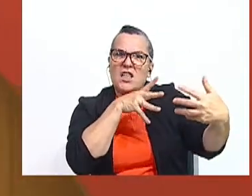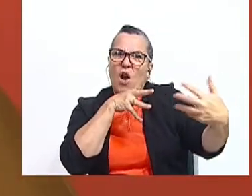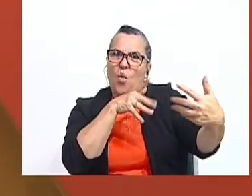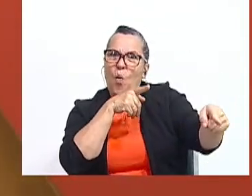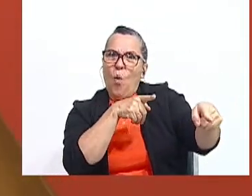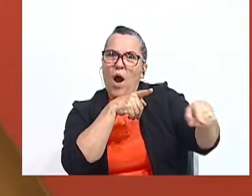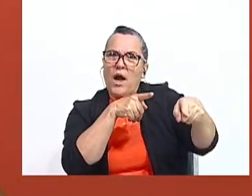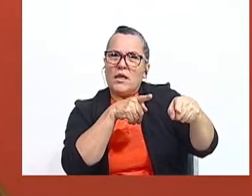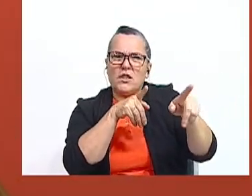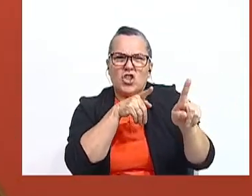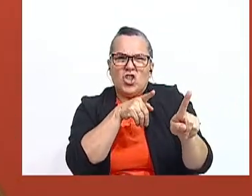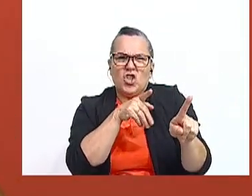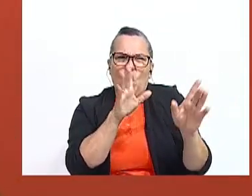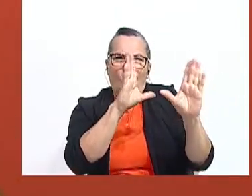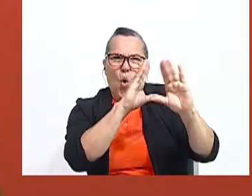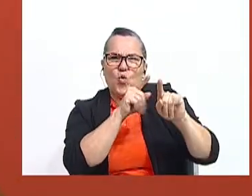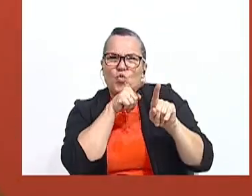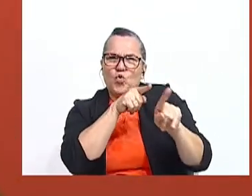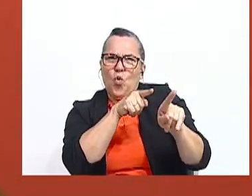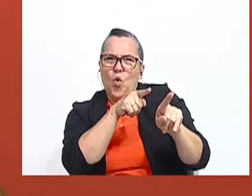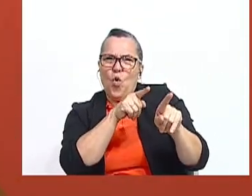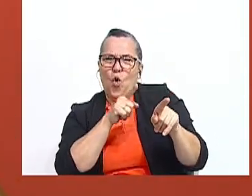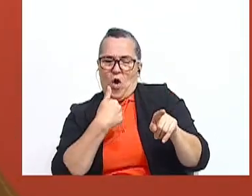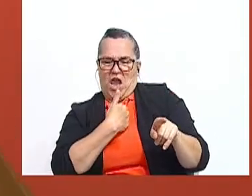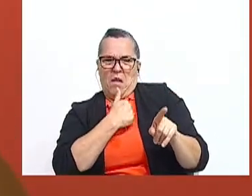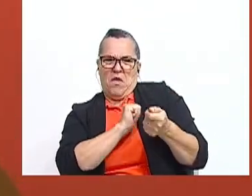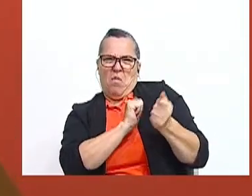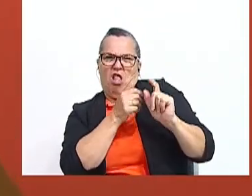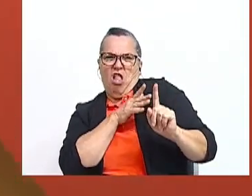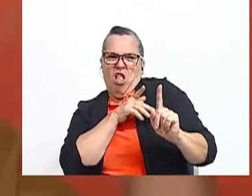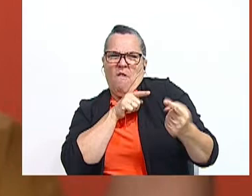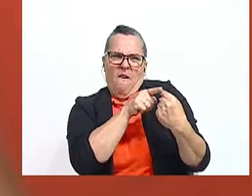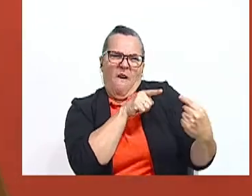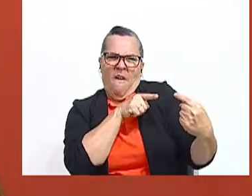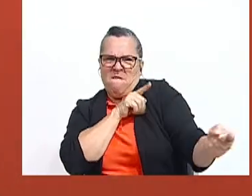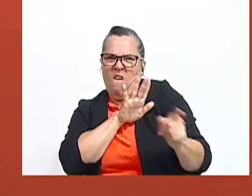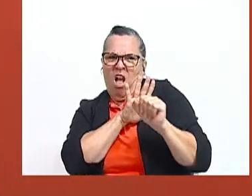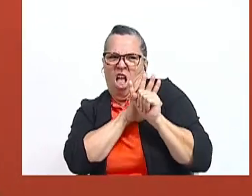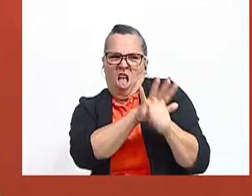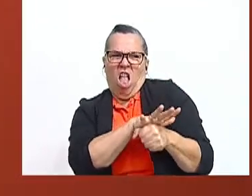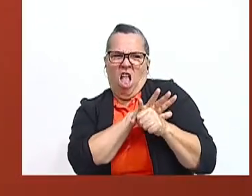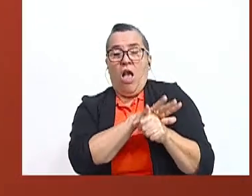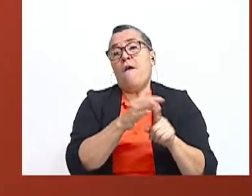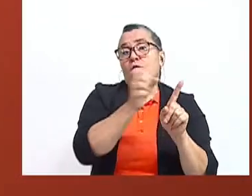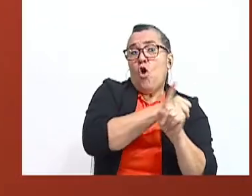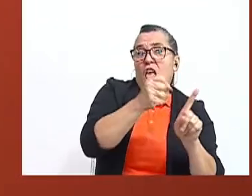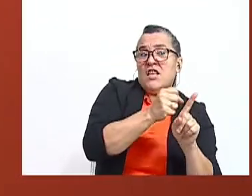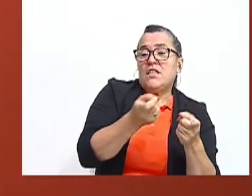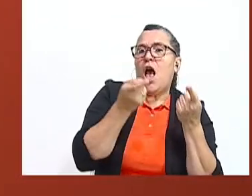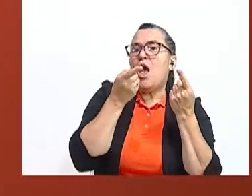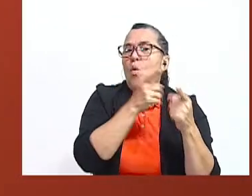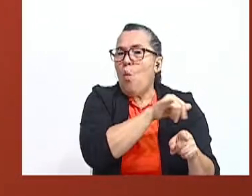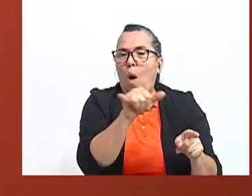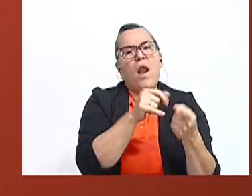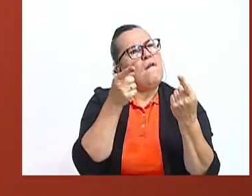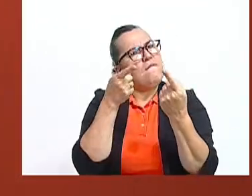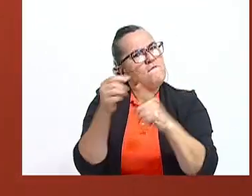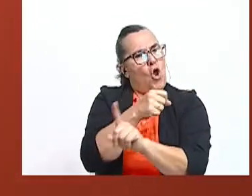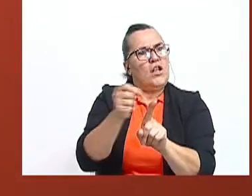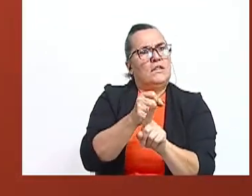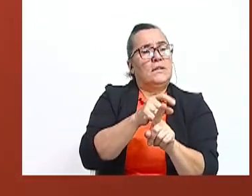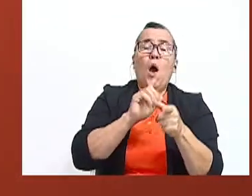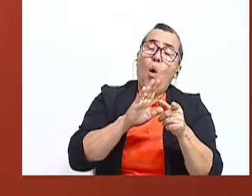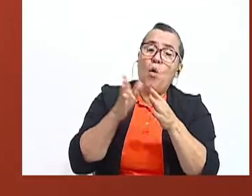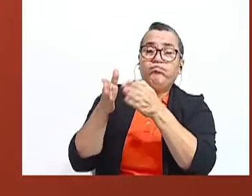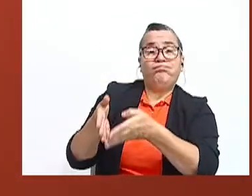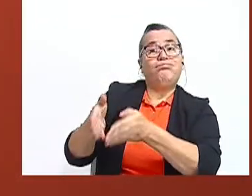the dark side and become a bully himself, trying to fight violence with more violence. Or that he could follow the